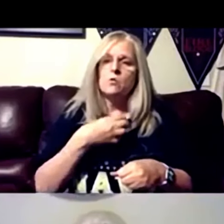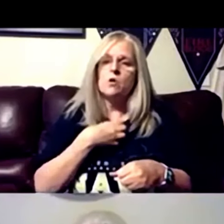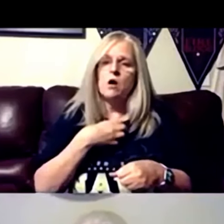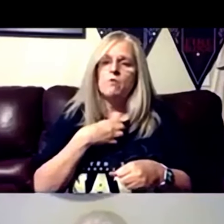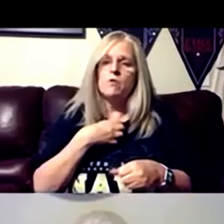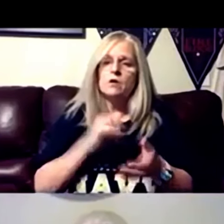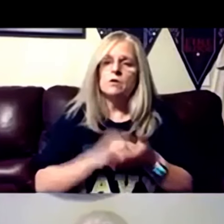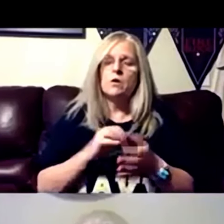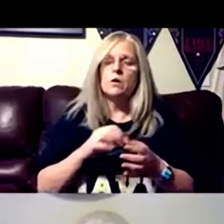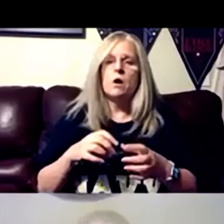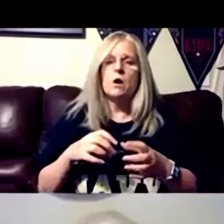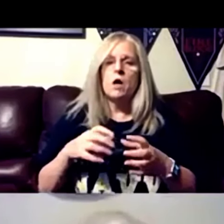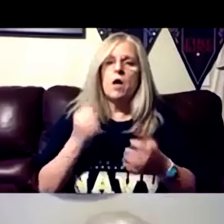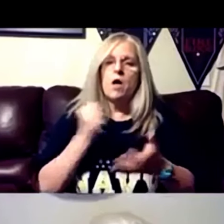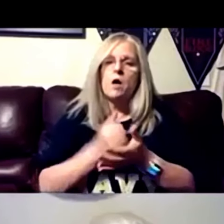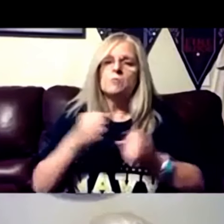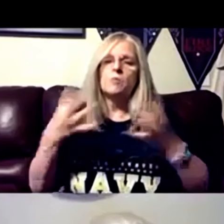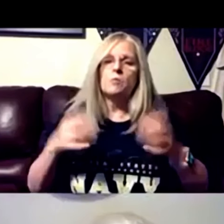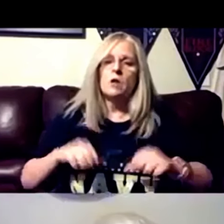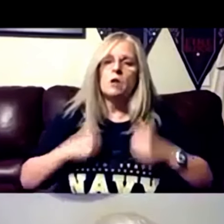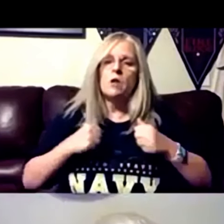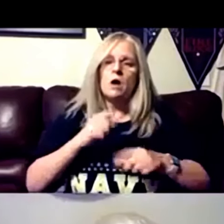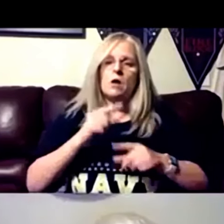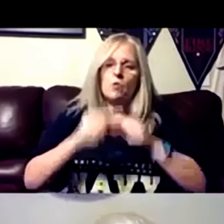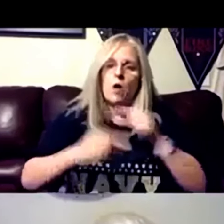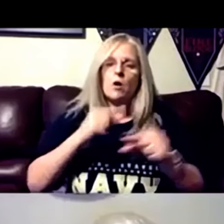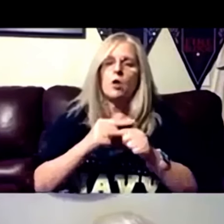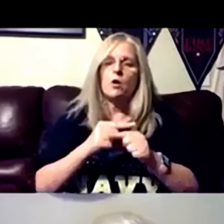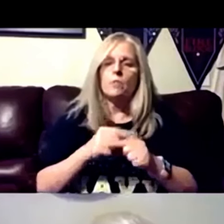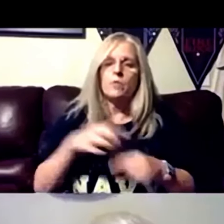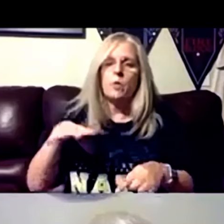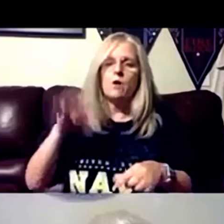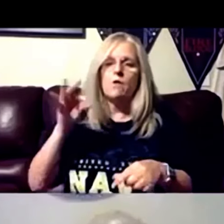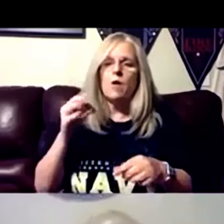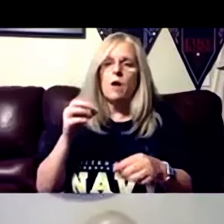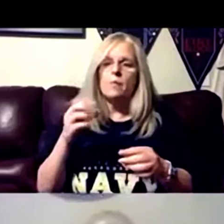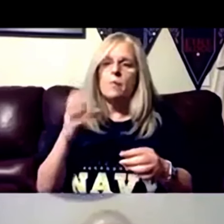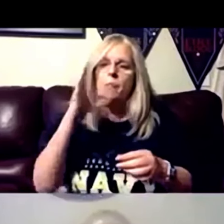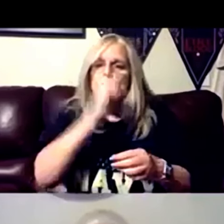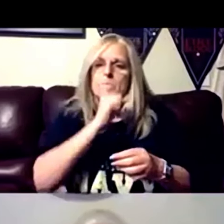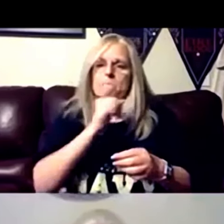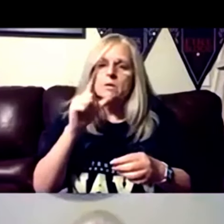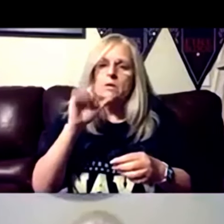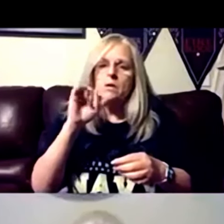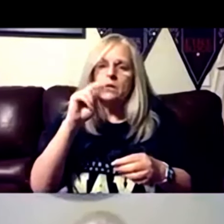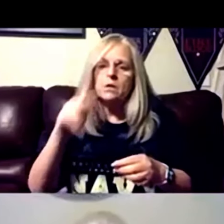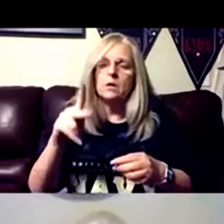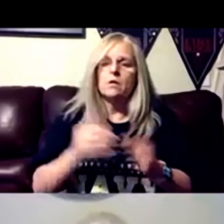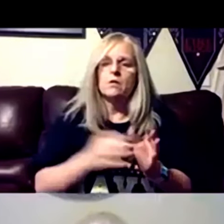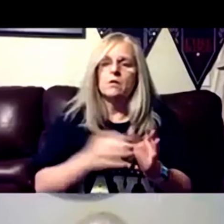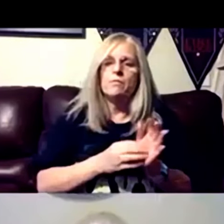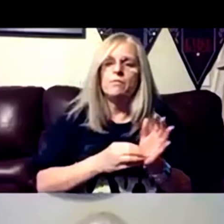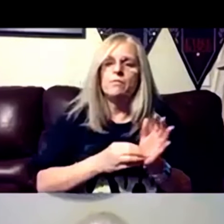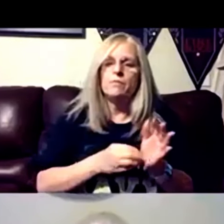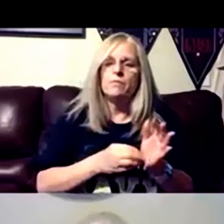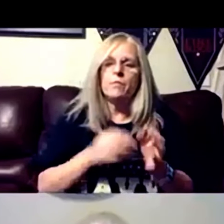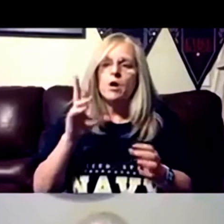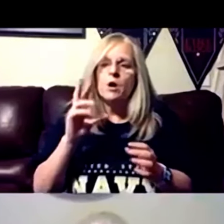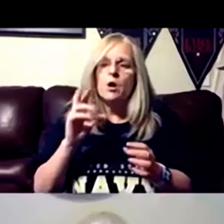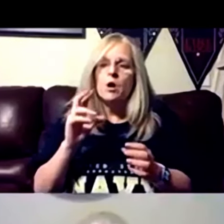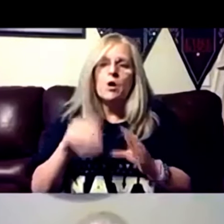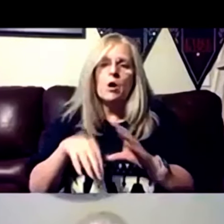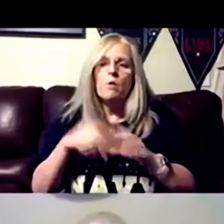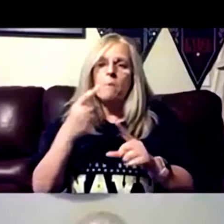know, so many lives around the globe. You know, we have found the missing link. You know, there's no more auto ship or monthly out-of-pocket